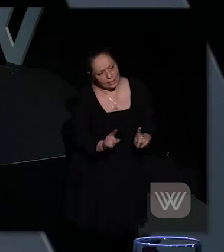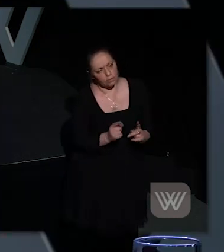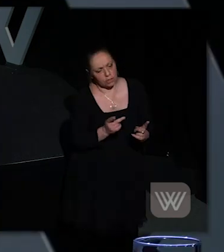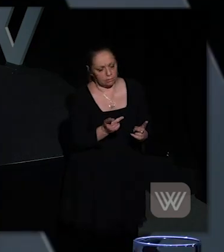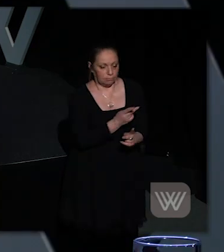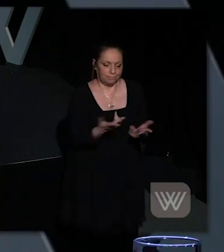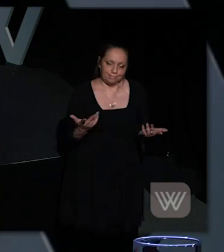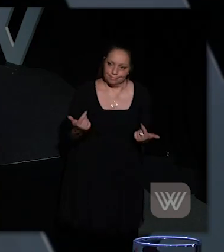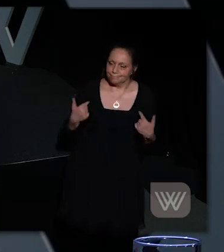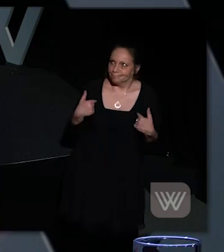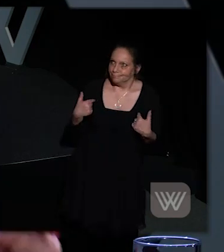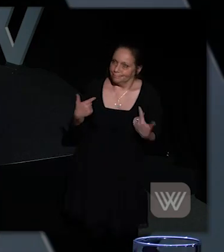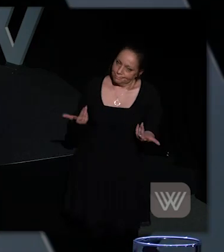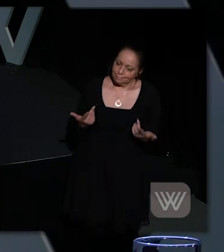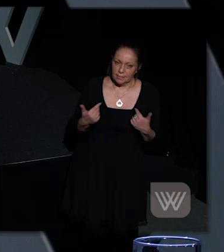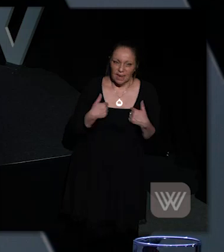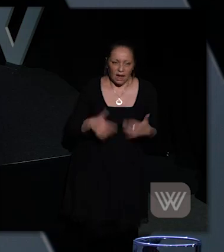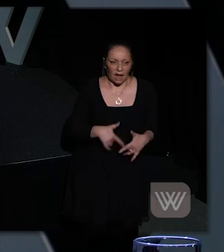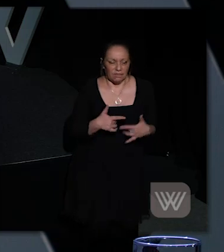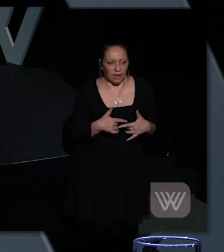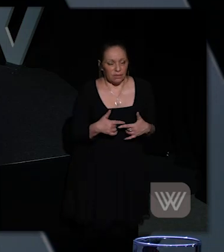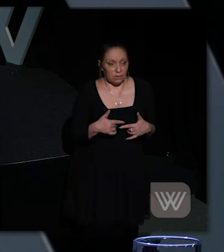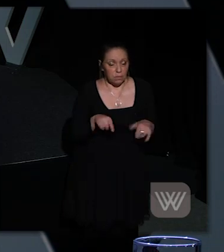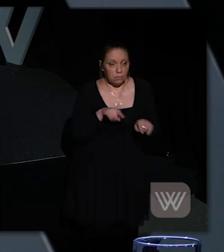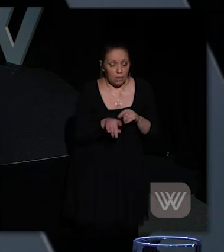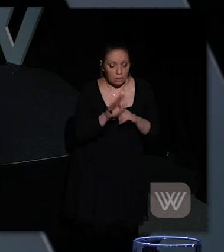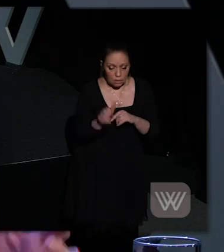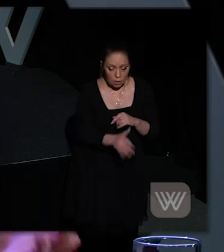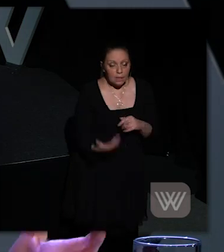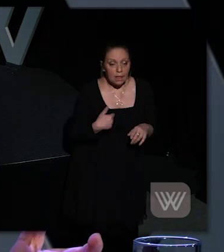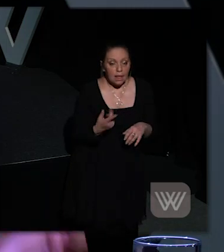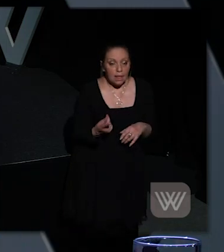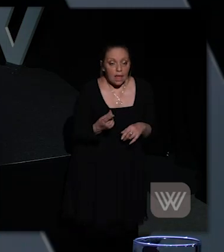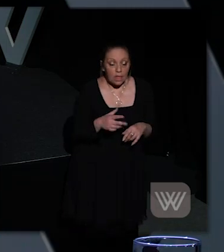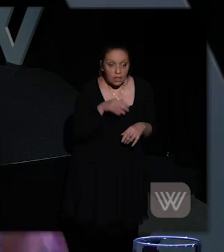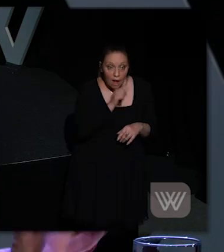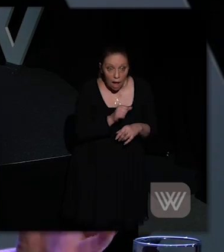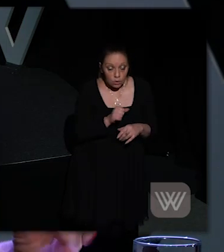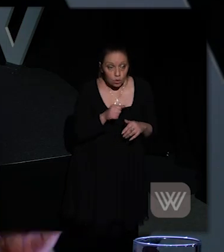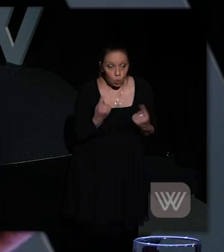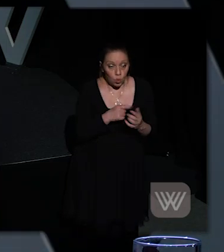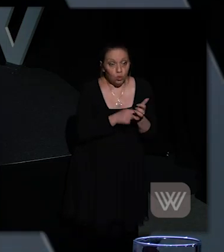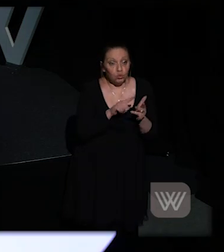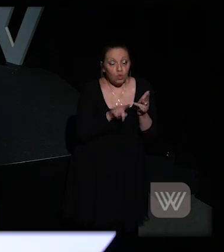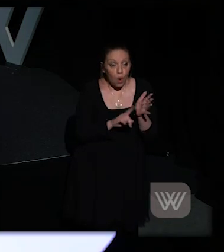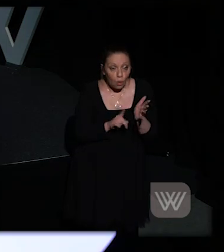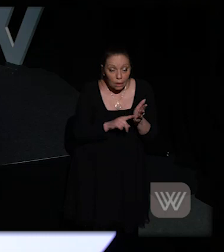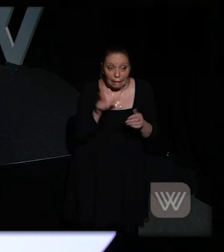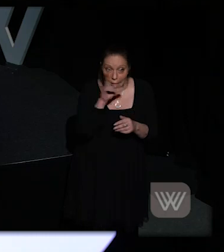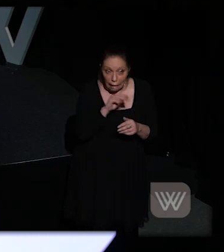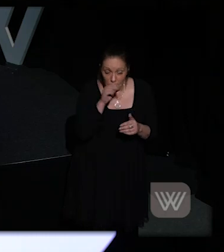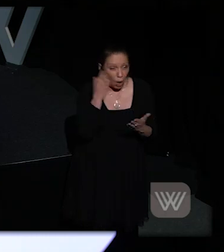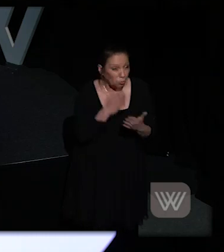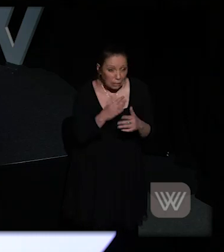you know, I mean, this is probably one of the things that left me feeling the most hopeless, that these guys are so young and they're so misogynist.